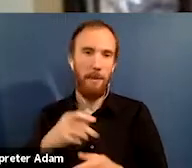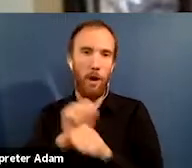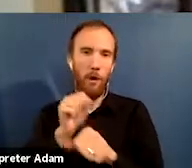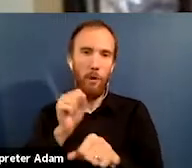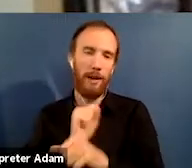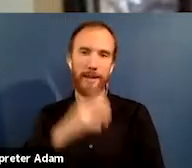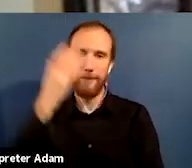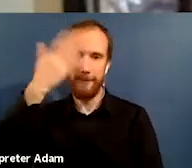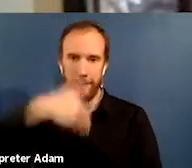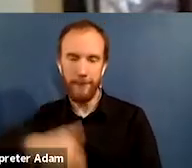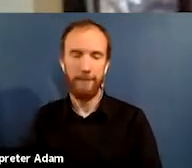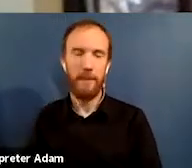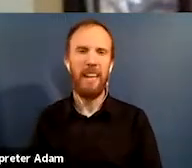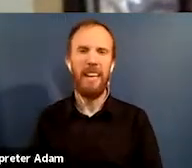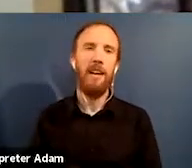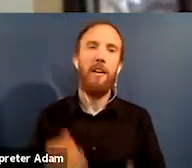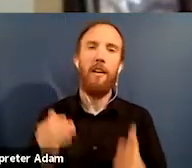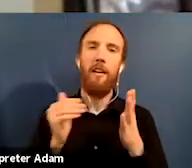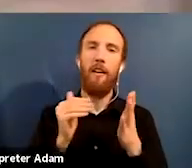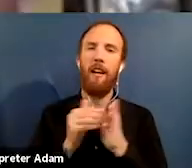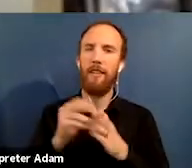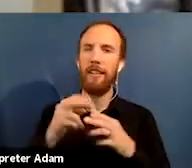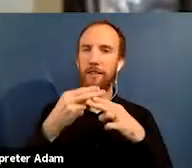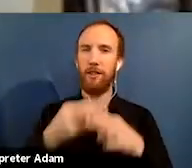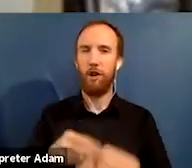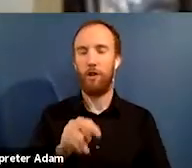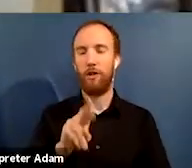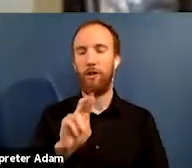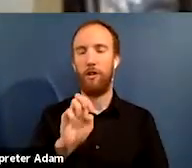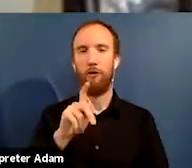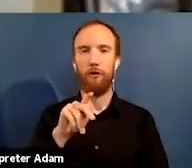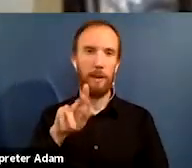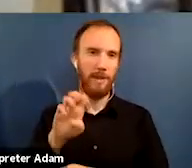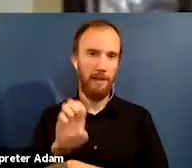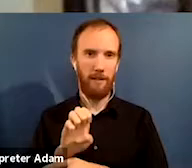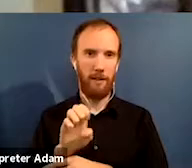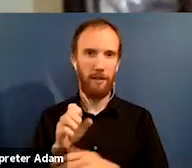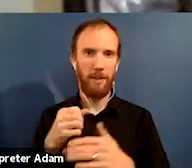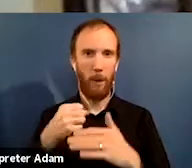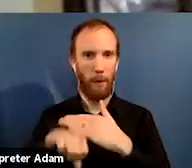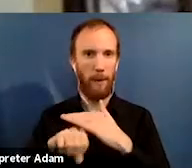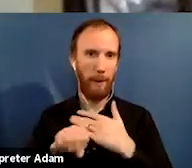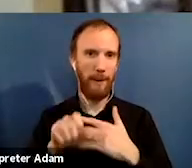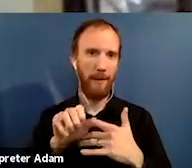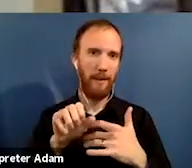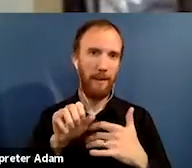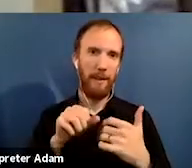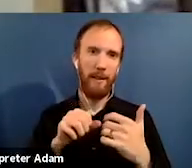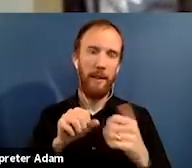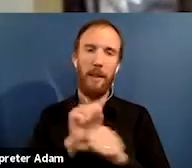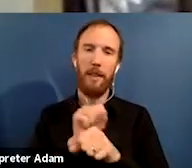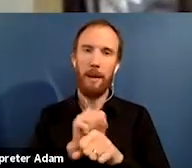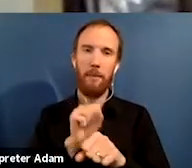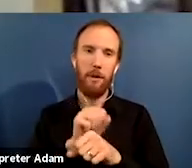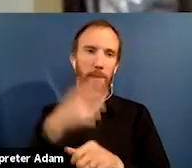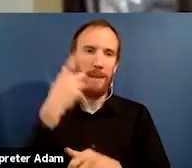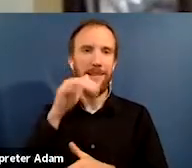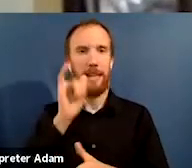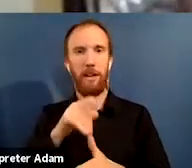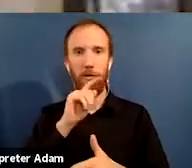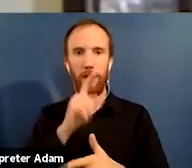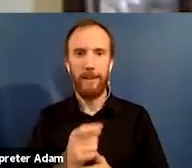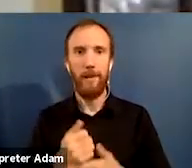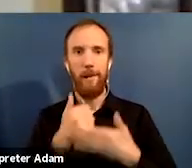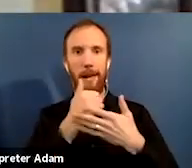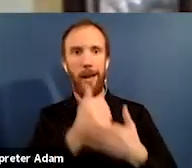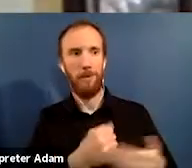called reproductive labor because it's the kind of labor that sort of enables the productive labor of the marketplace in order to take place. So to sort